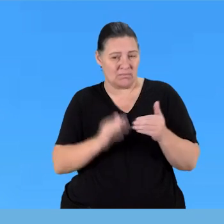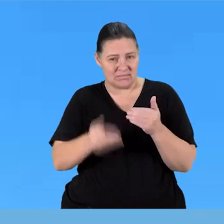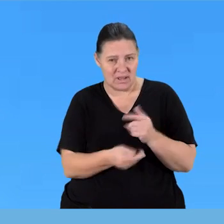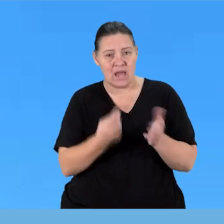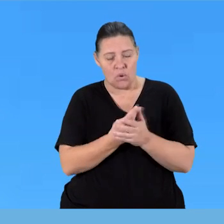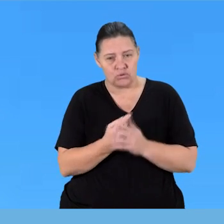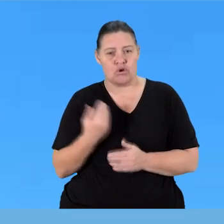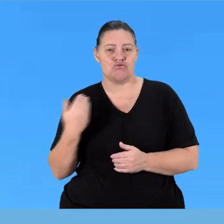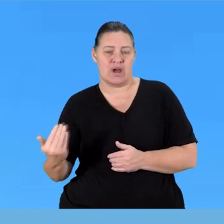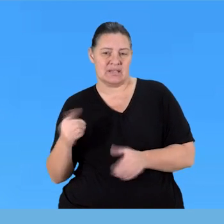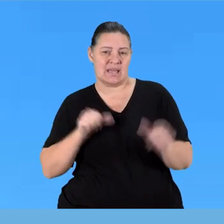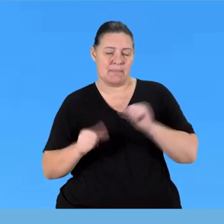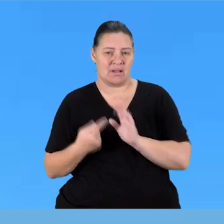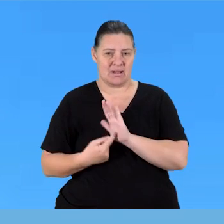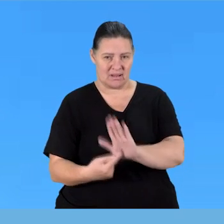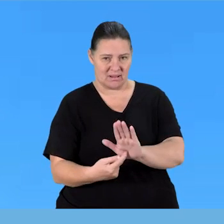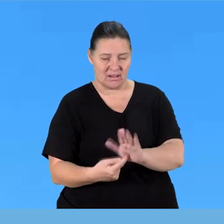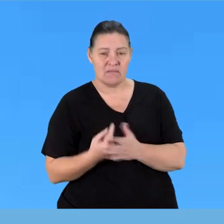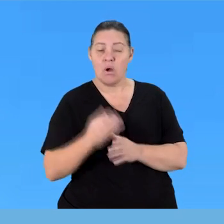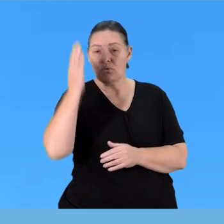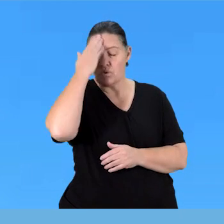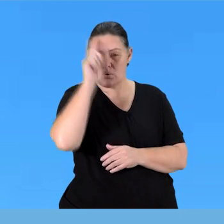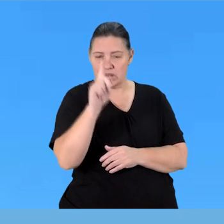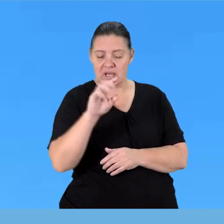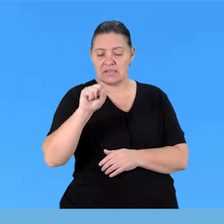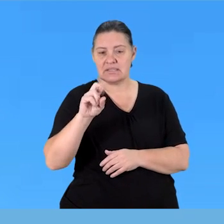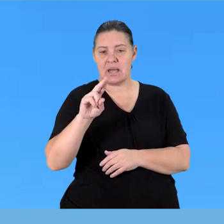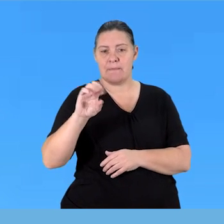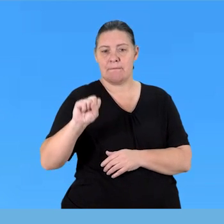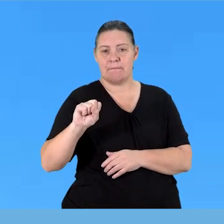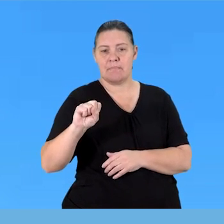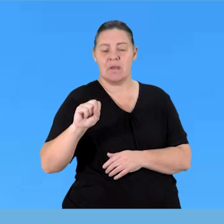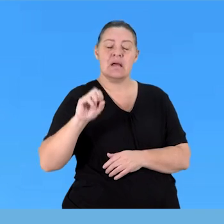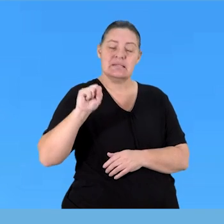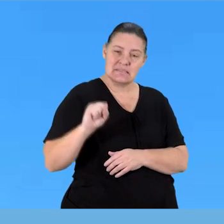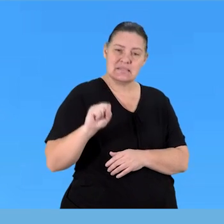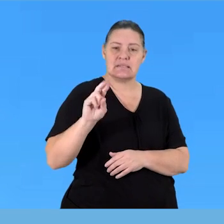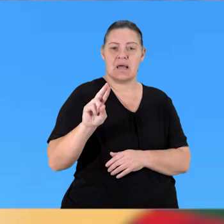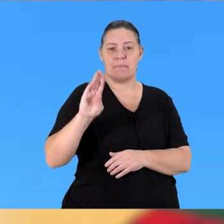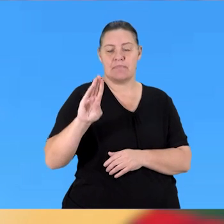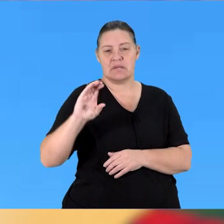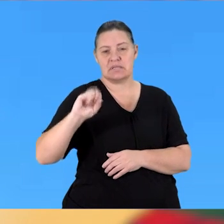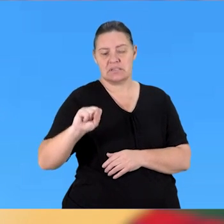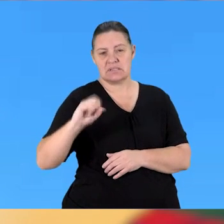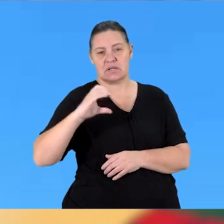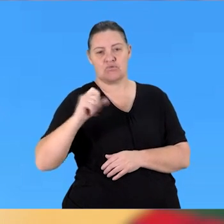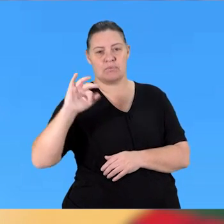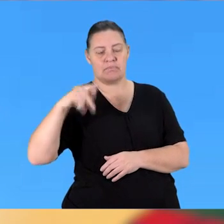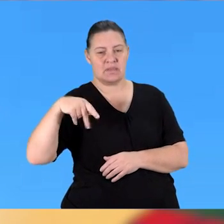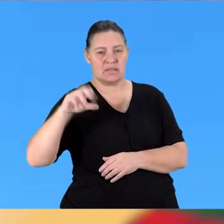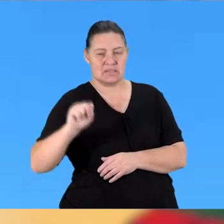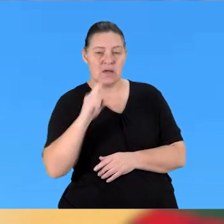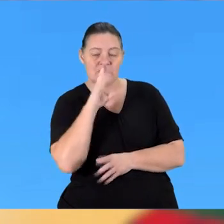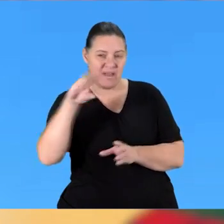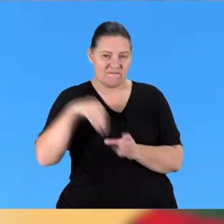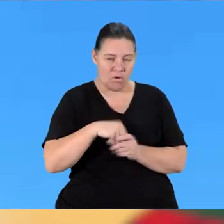at below and to the right of a chemical symbol, and they are known as subscripts, and they denote the number of atoms that are